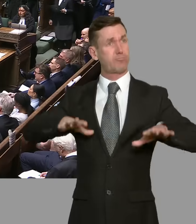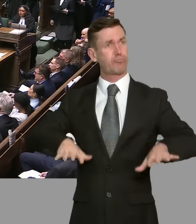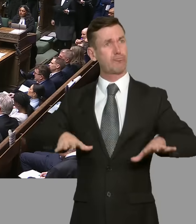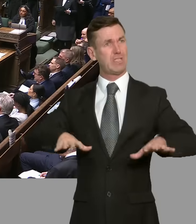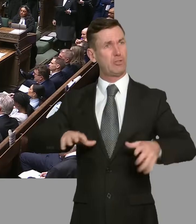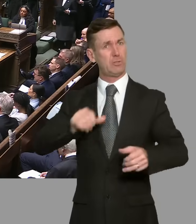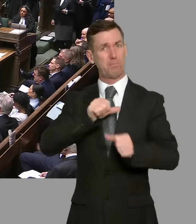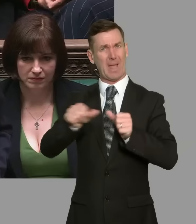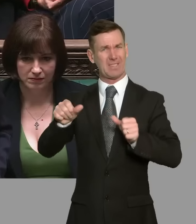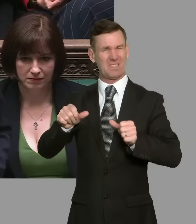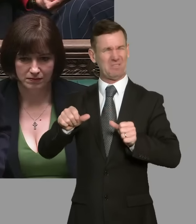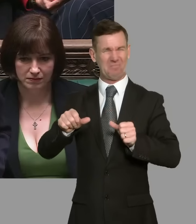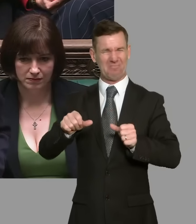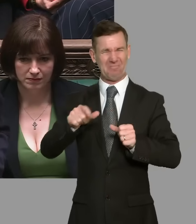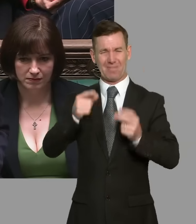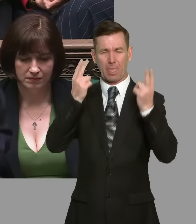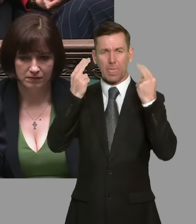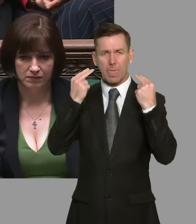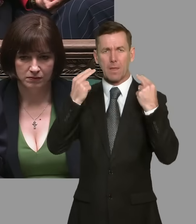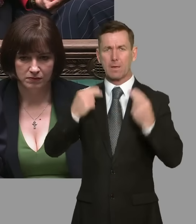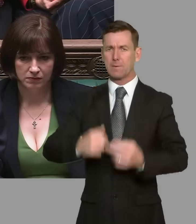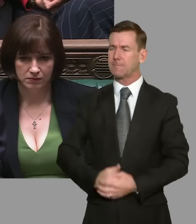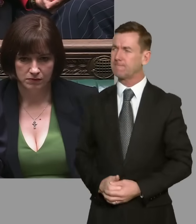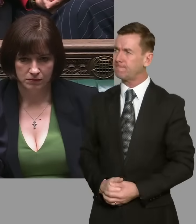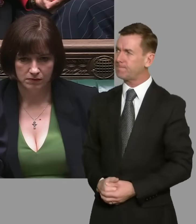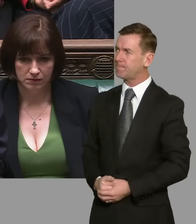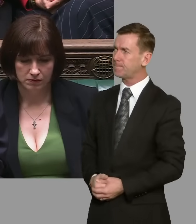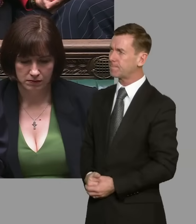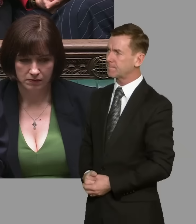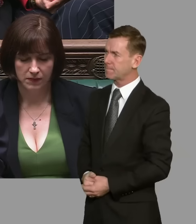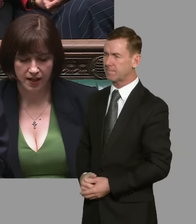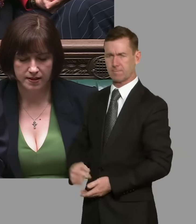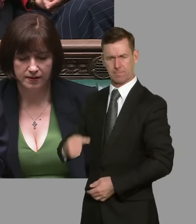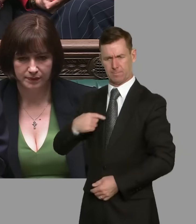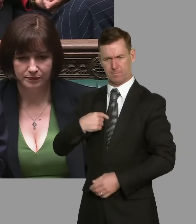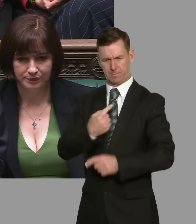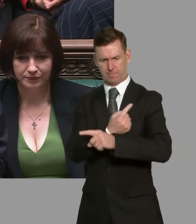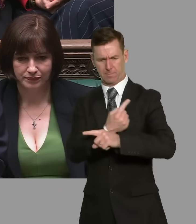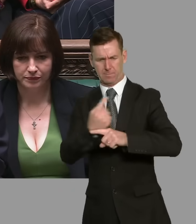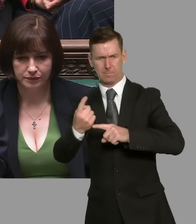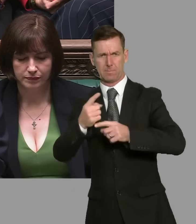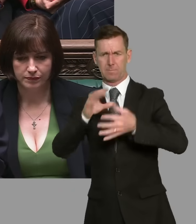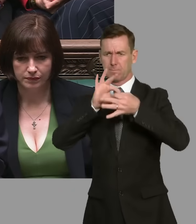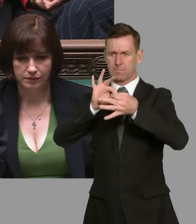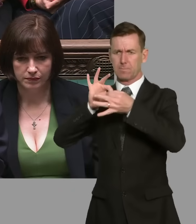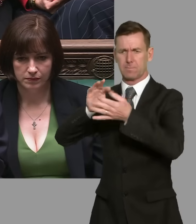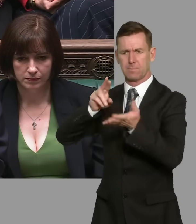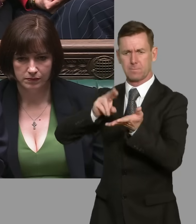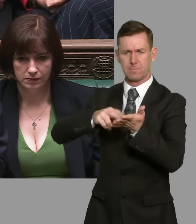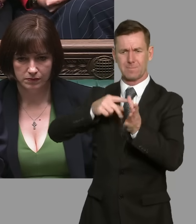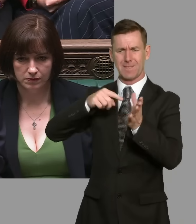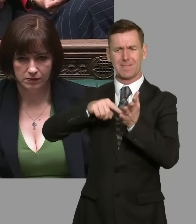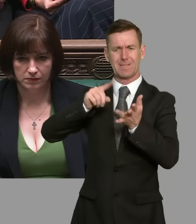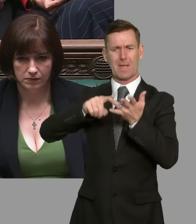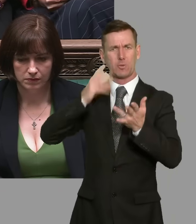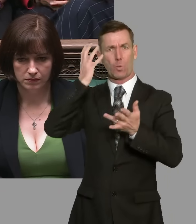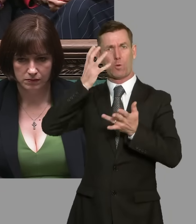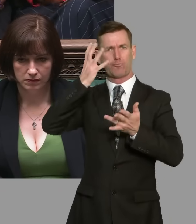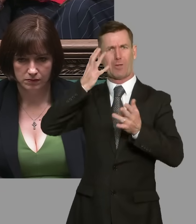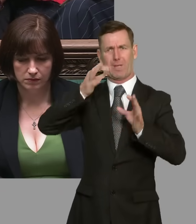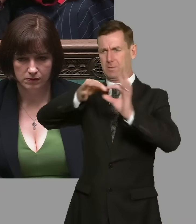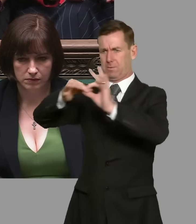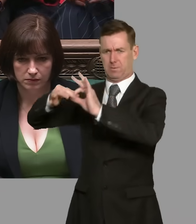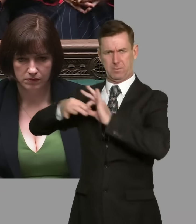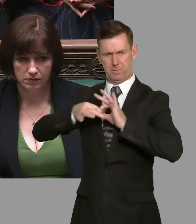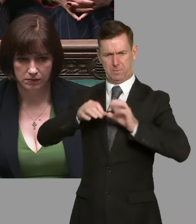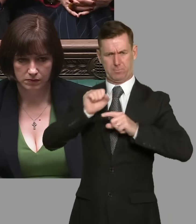I've spent the week working with our NATO allies to protect our national security and ensure we have unity in NATO. That's a